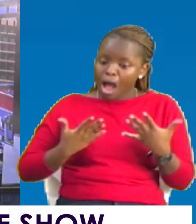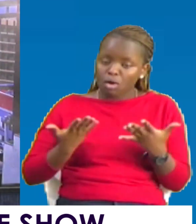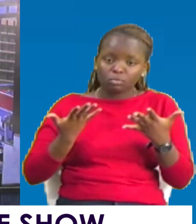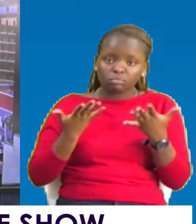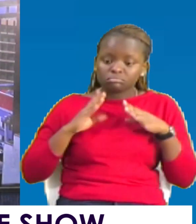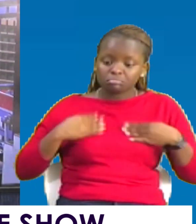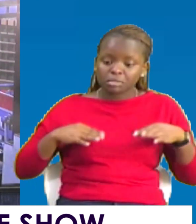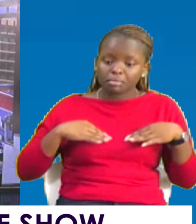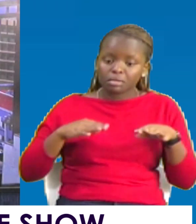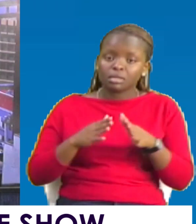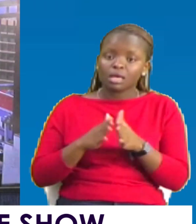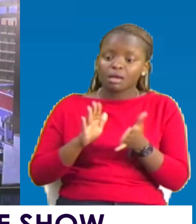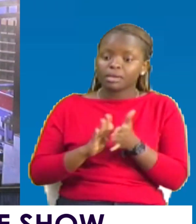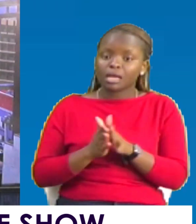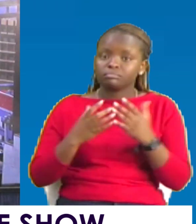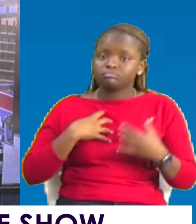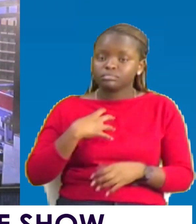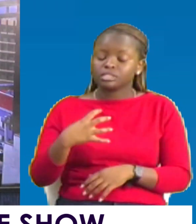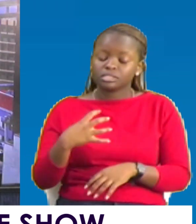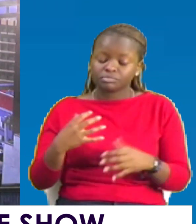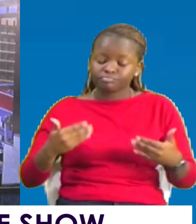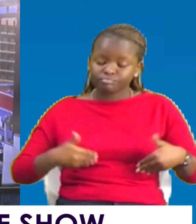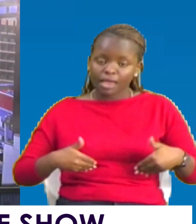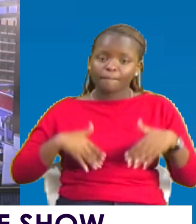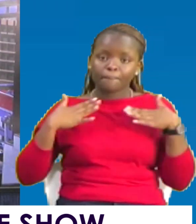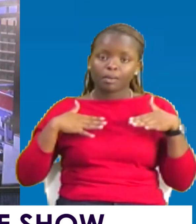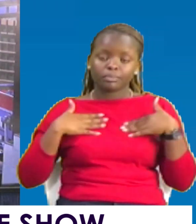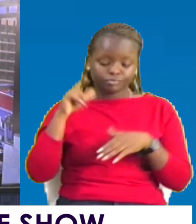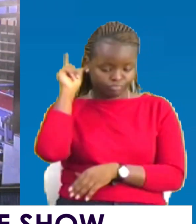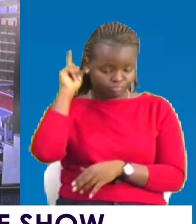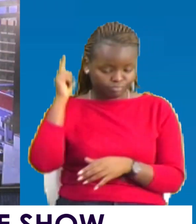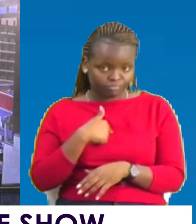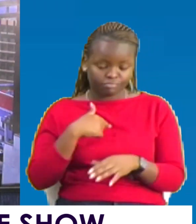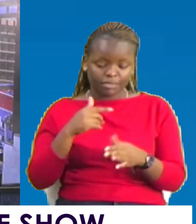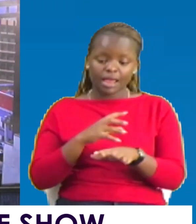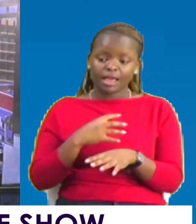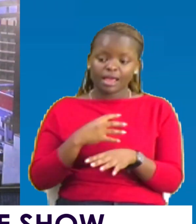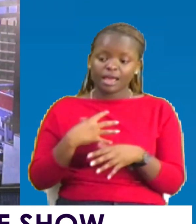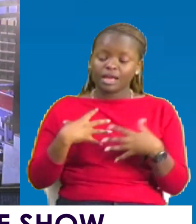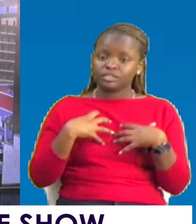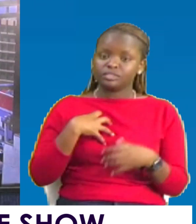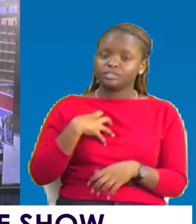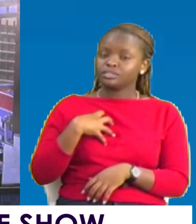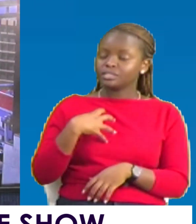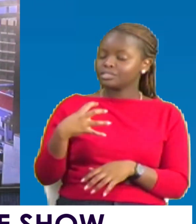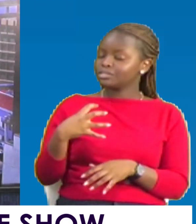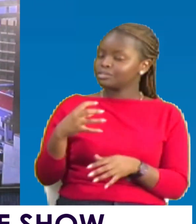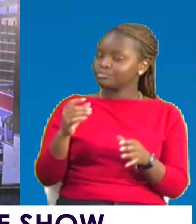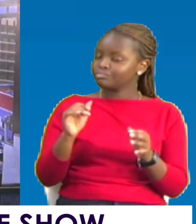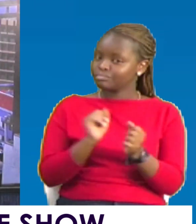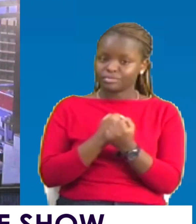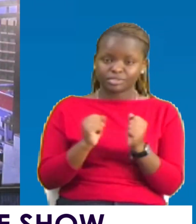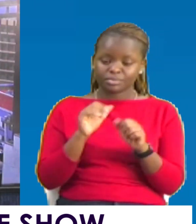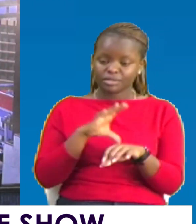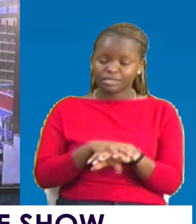me. It is your time. At your generation, do not get rich at any expense. There is